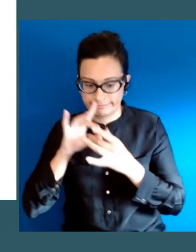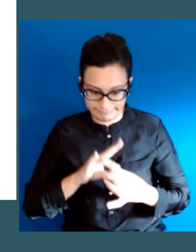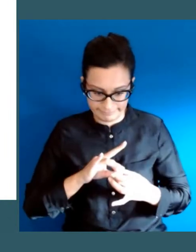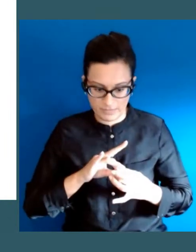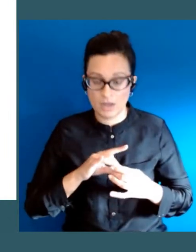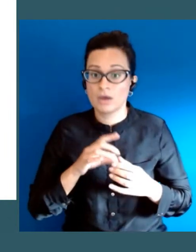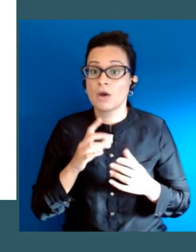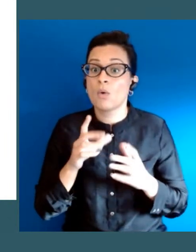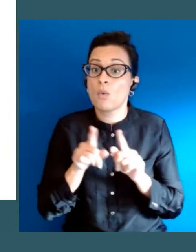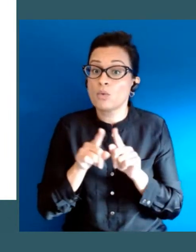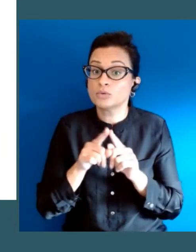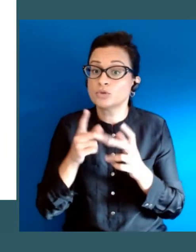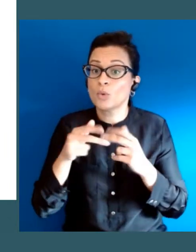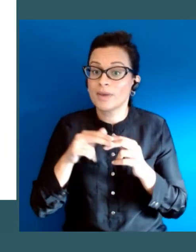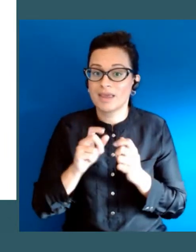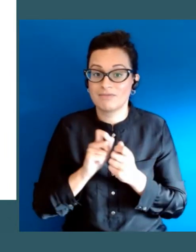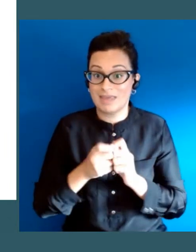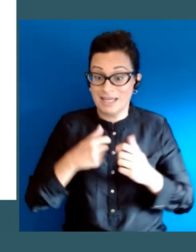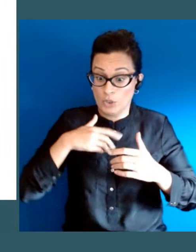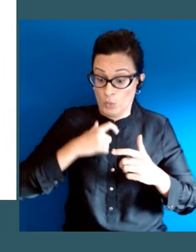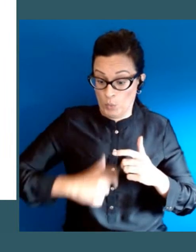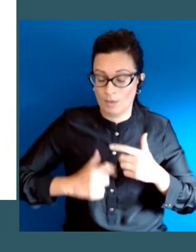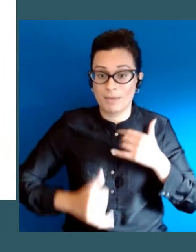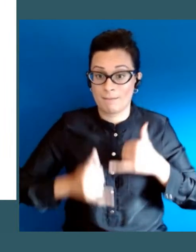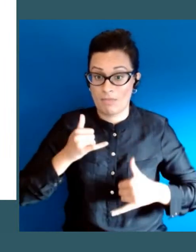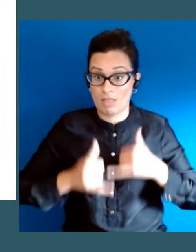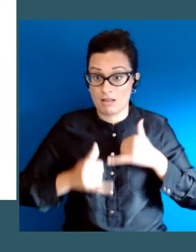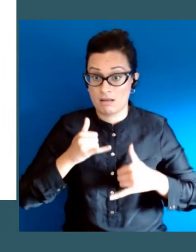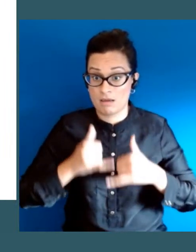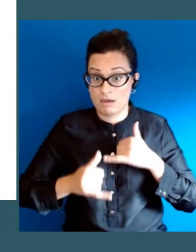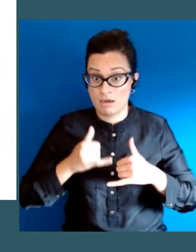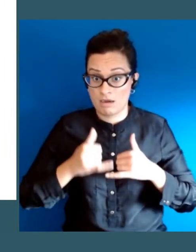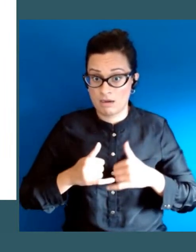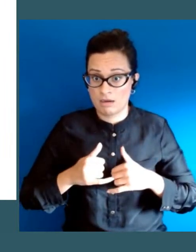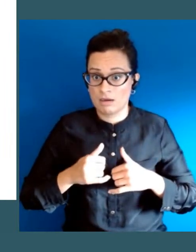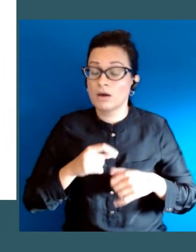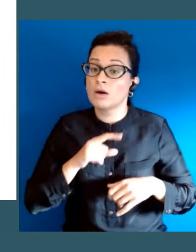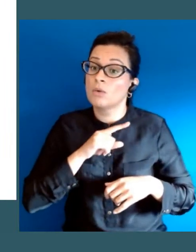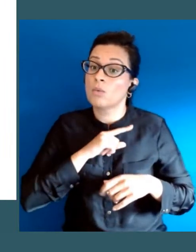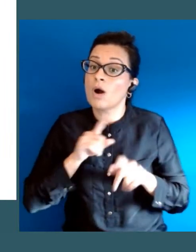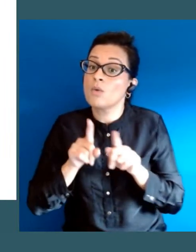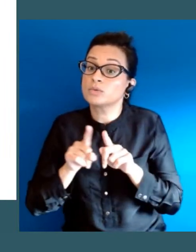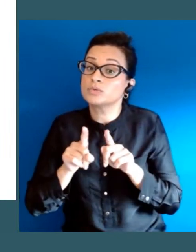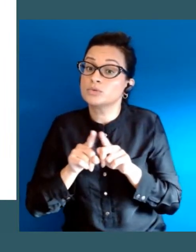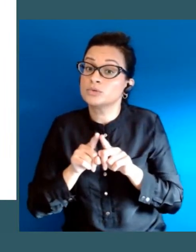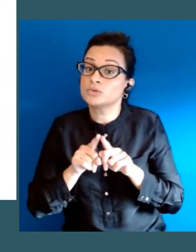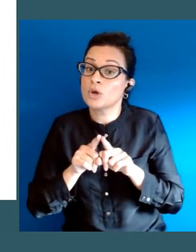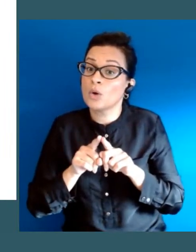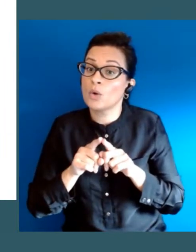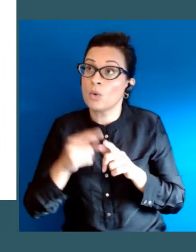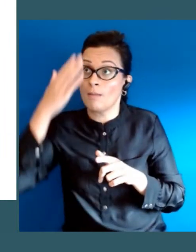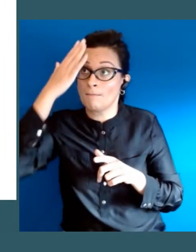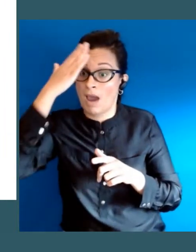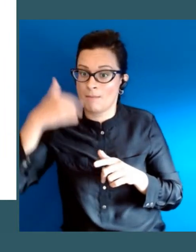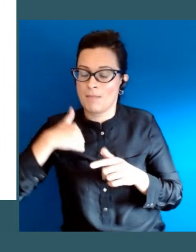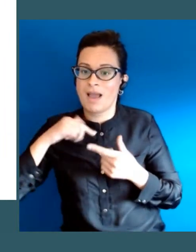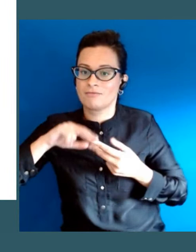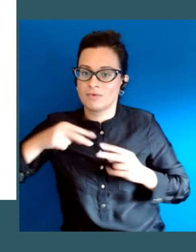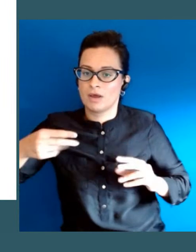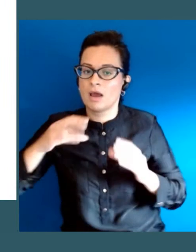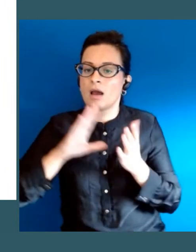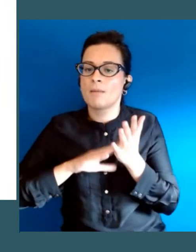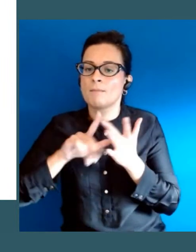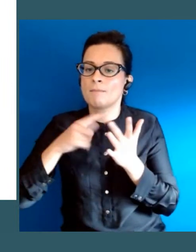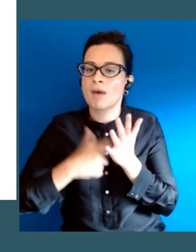immunomodulators in the human milk, and receiving the advantages of the maternal microbiome, which of course is a